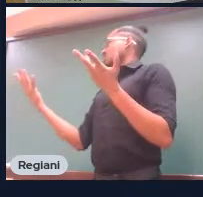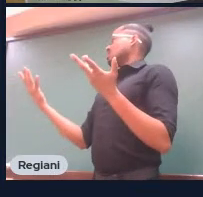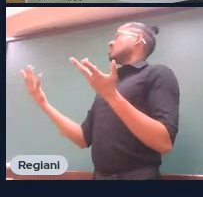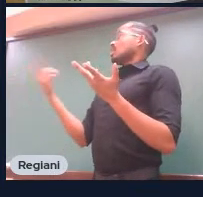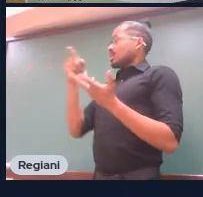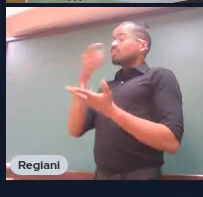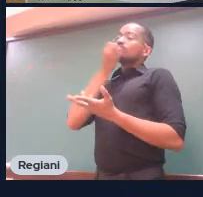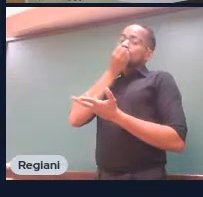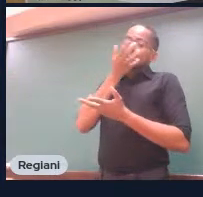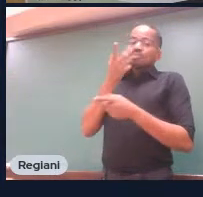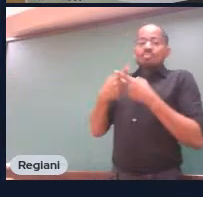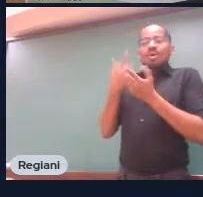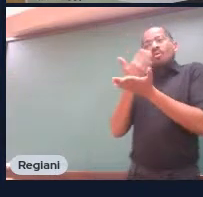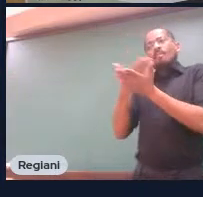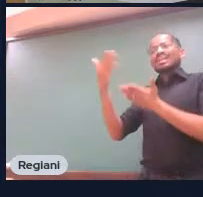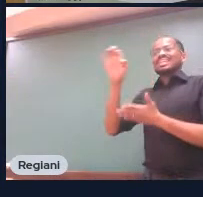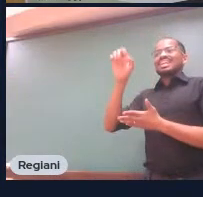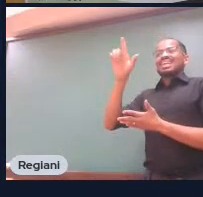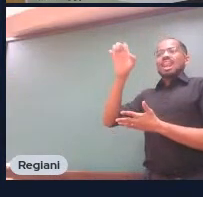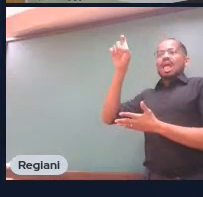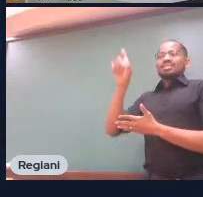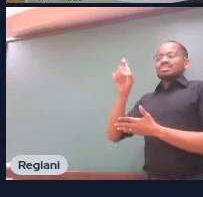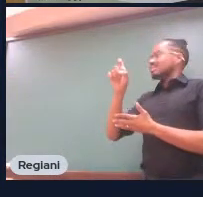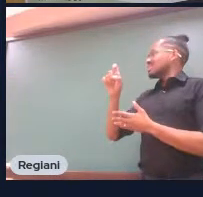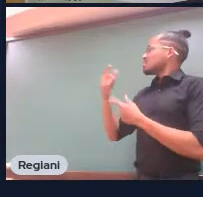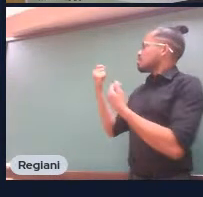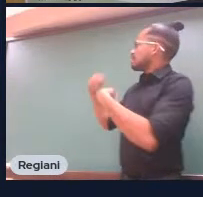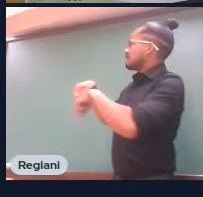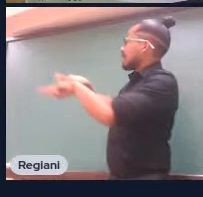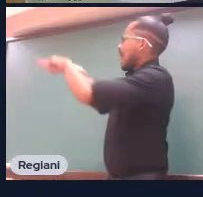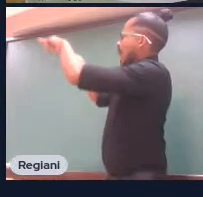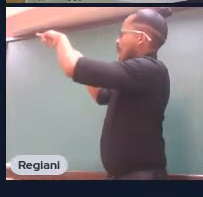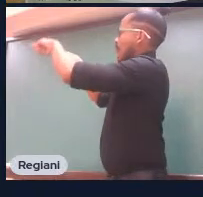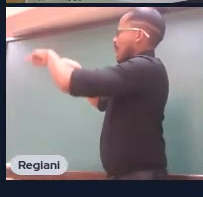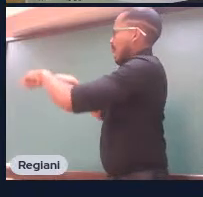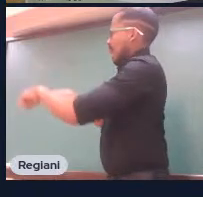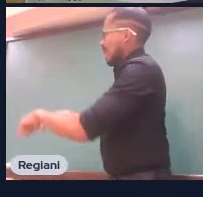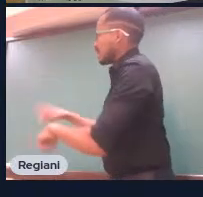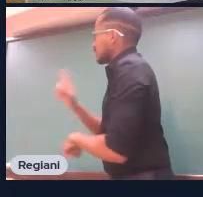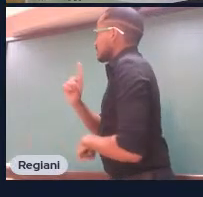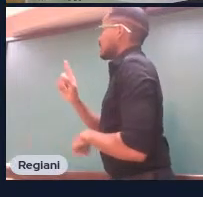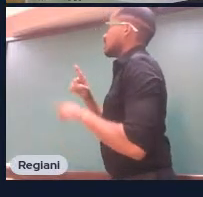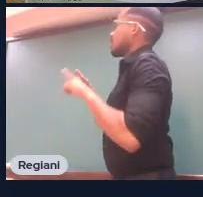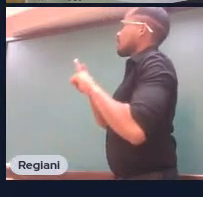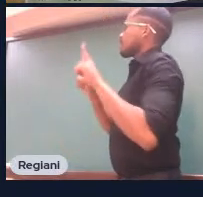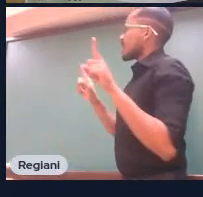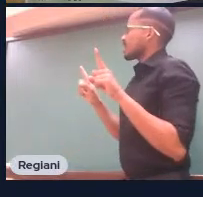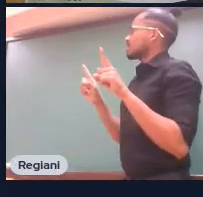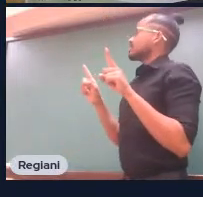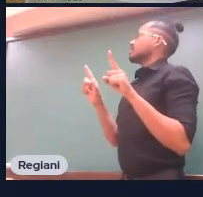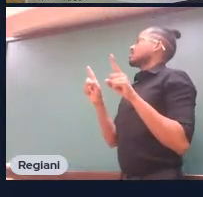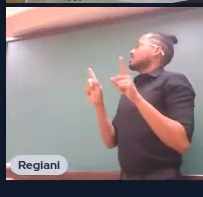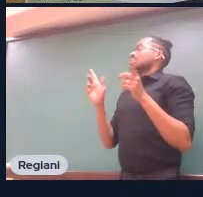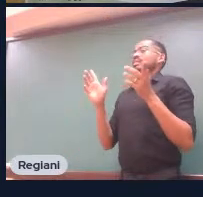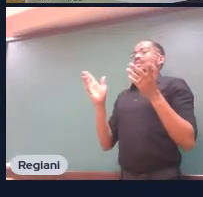ELEX, that you don't have to be able to read this again, plus the formatting has been changed from what I intended.